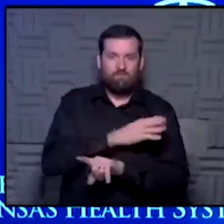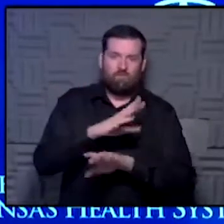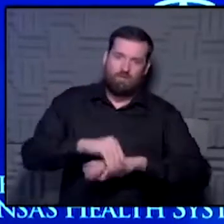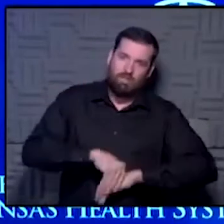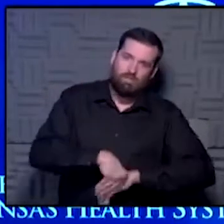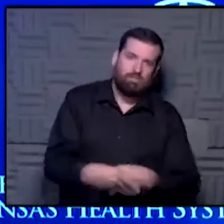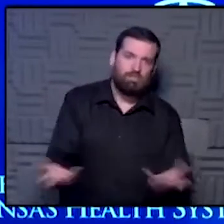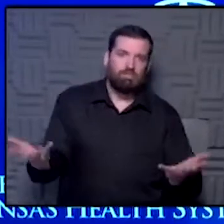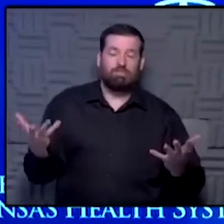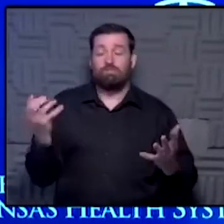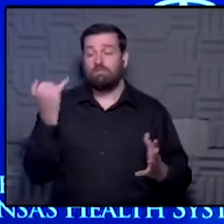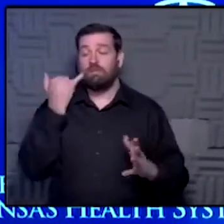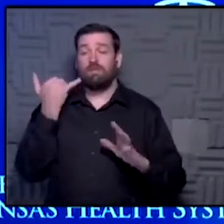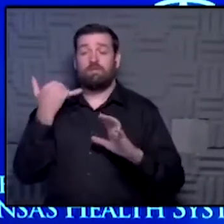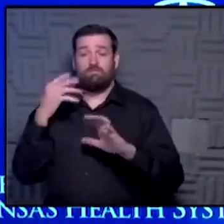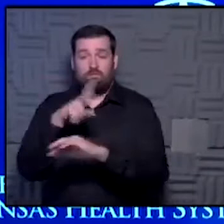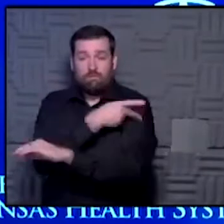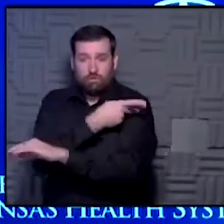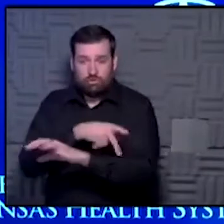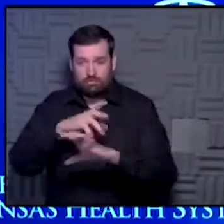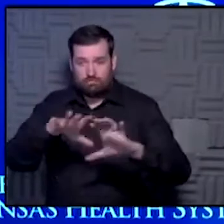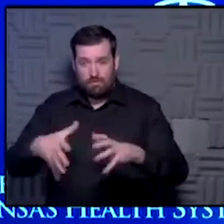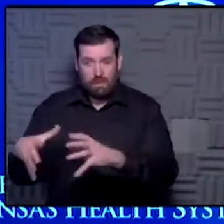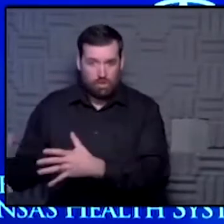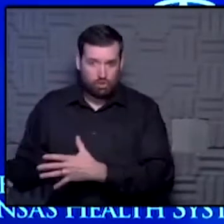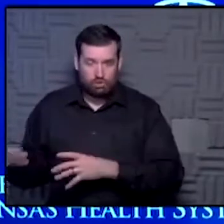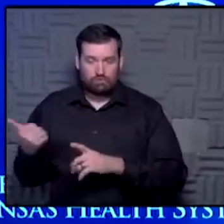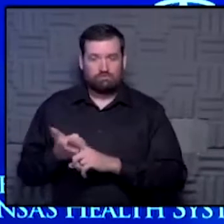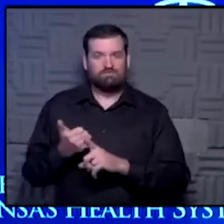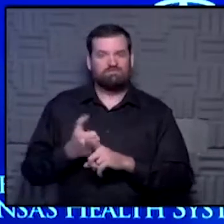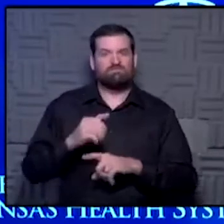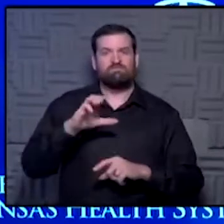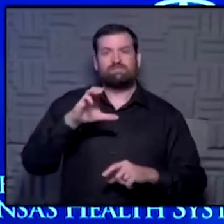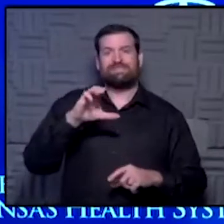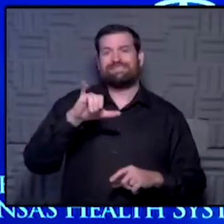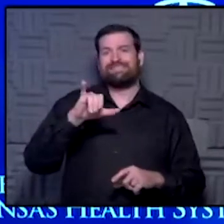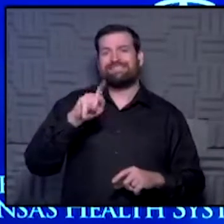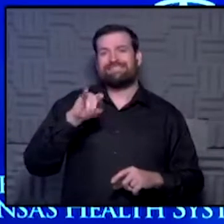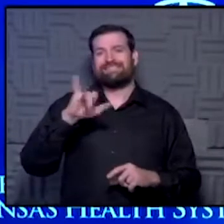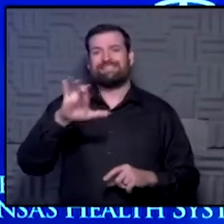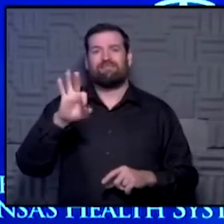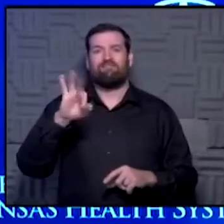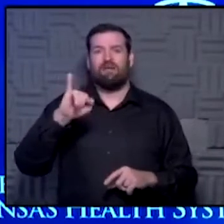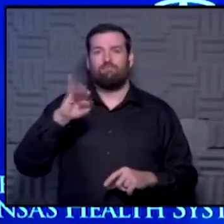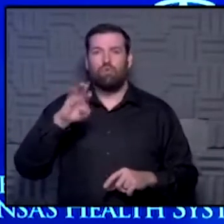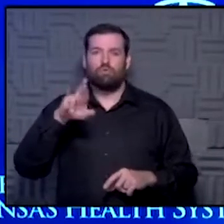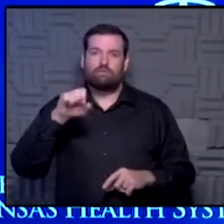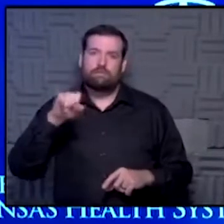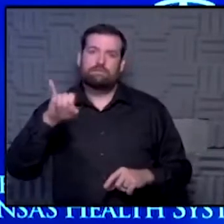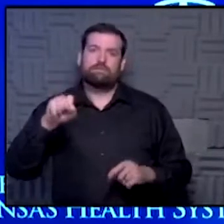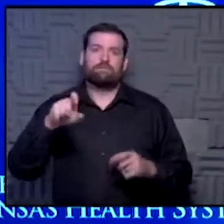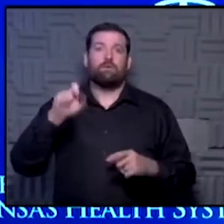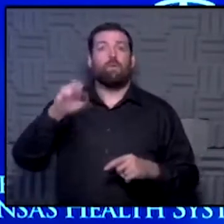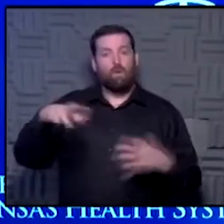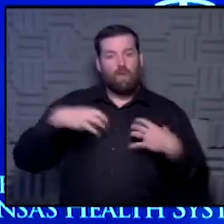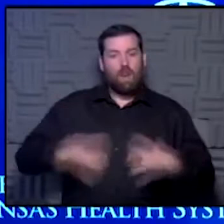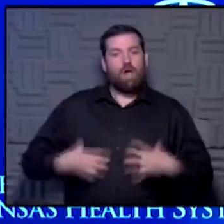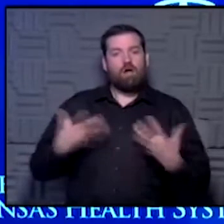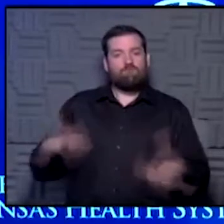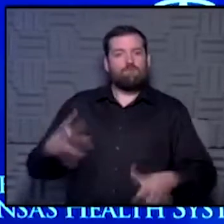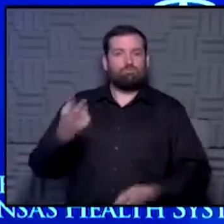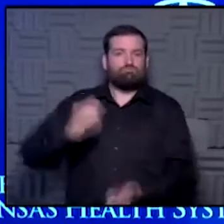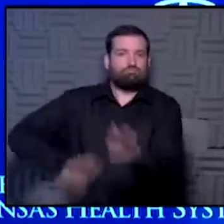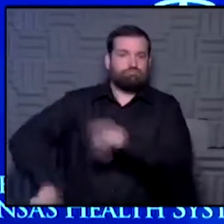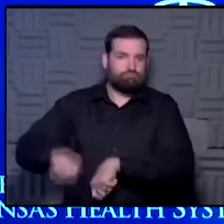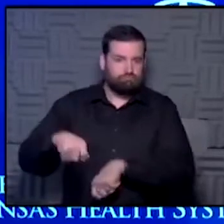And if you have a patient population, mostly who have had cystic fibrosis or post-lung transplant, and you look at that